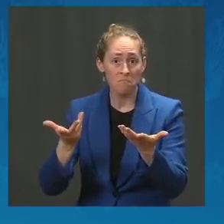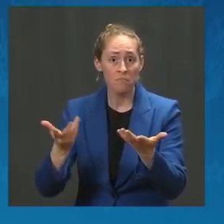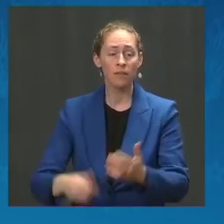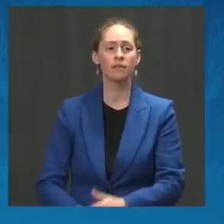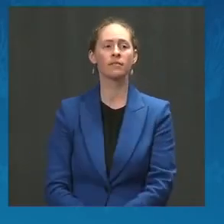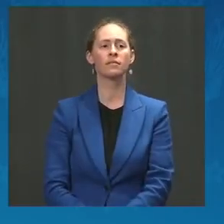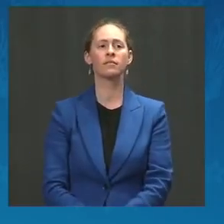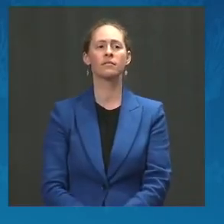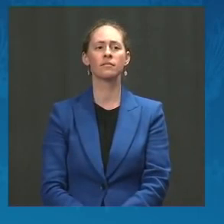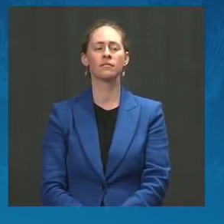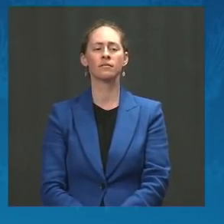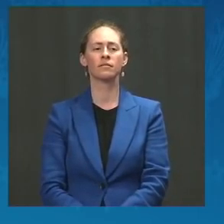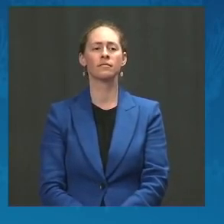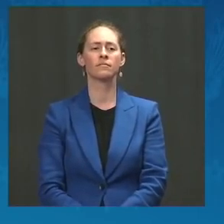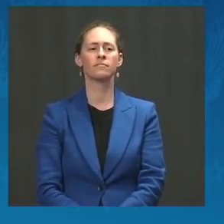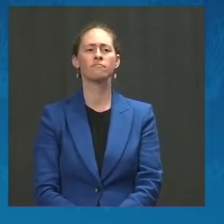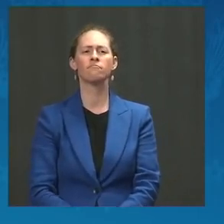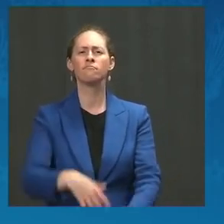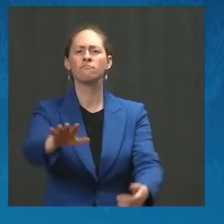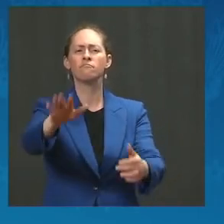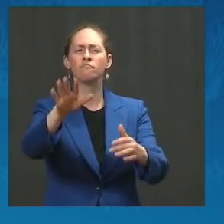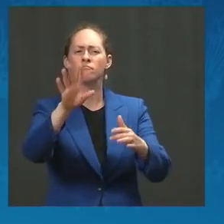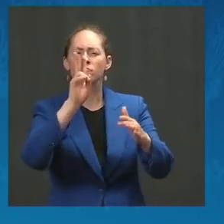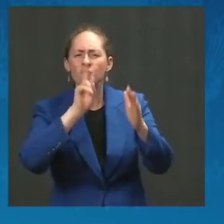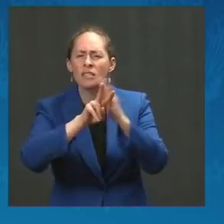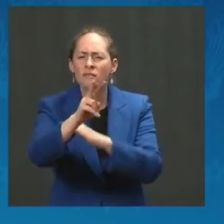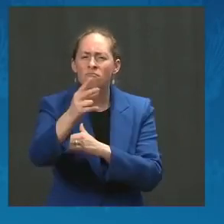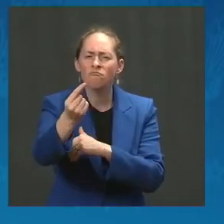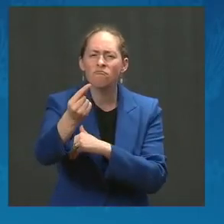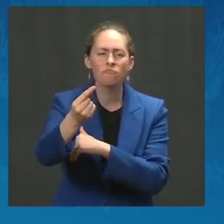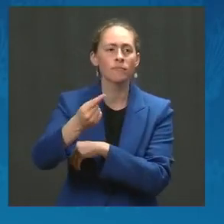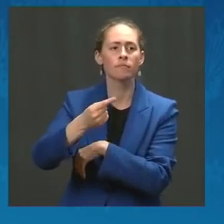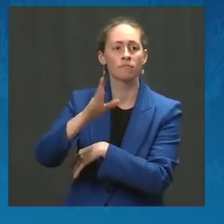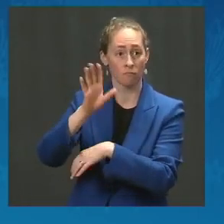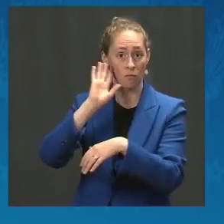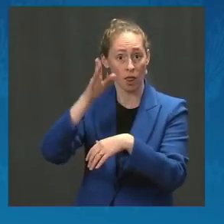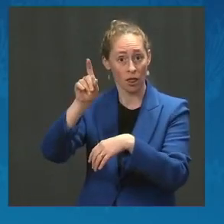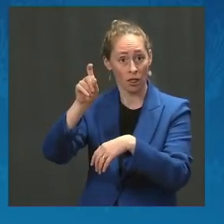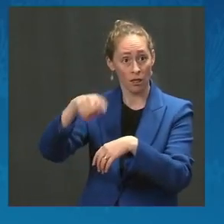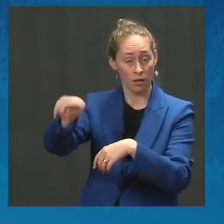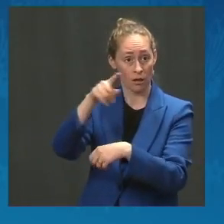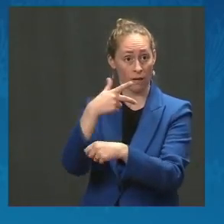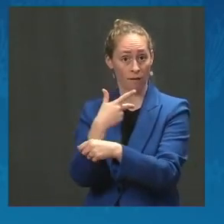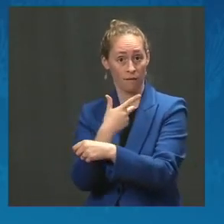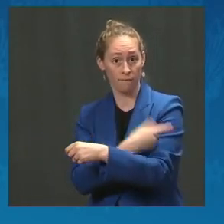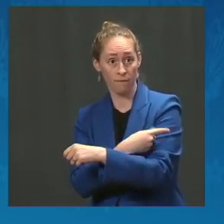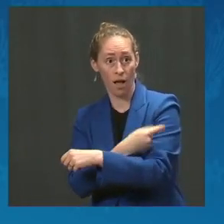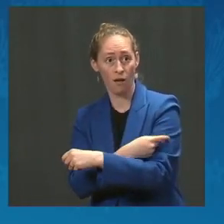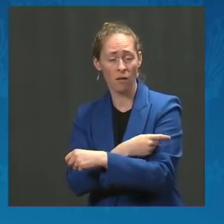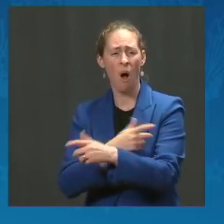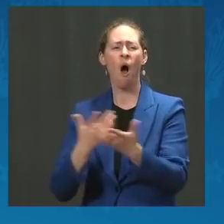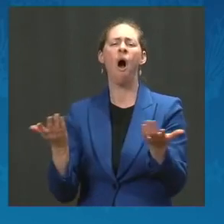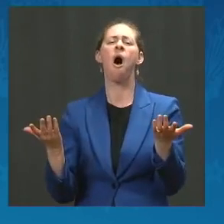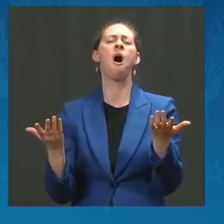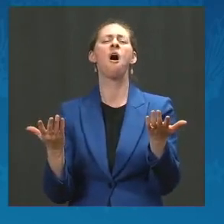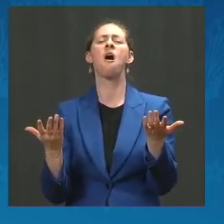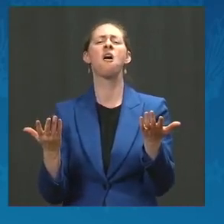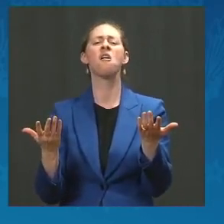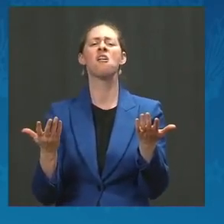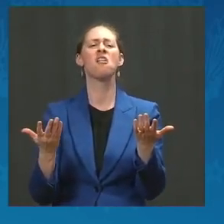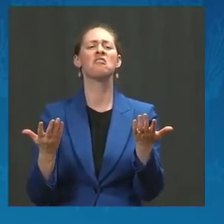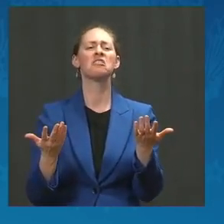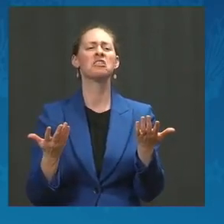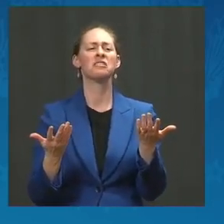The projection on what? On how many people will get vaccinated by putting in this system? No, I'm not going to get in the business